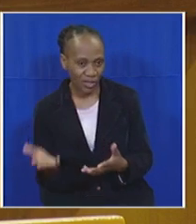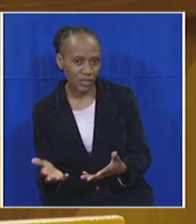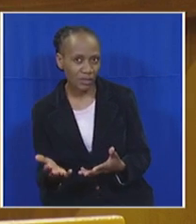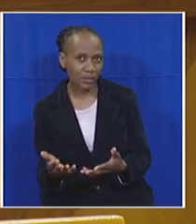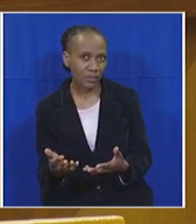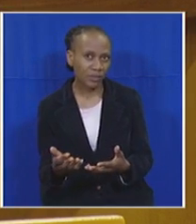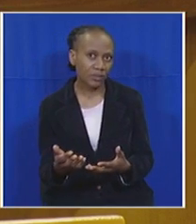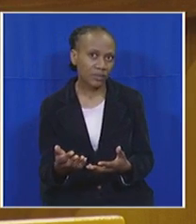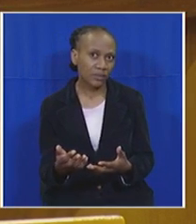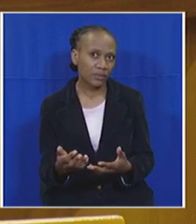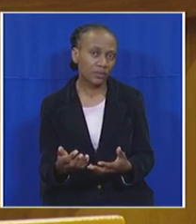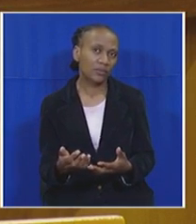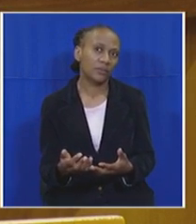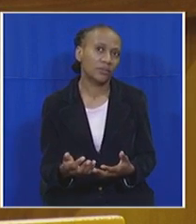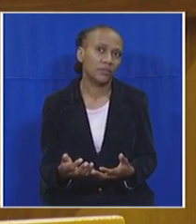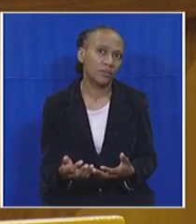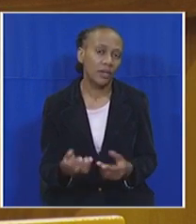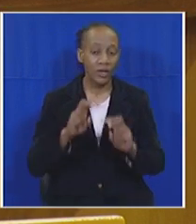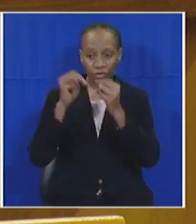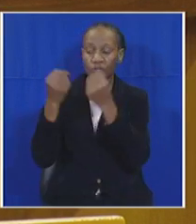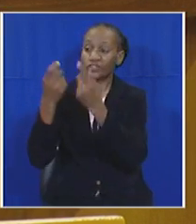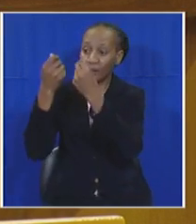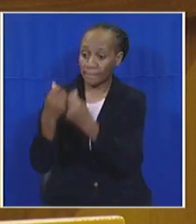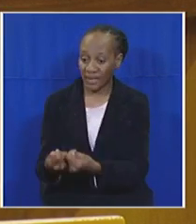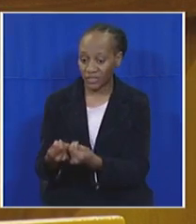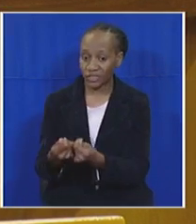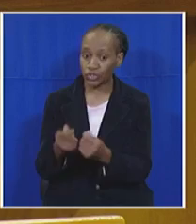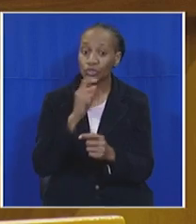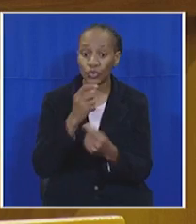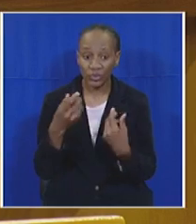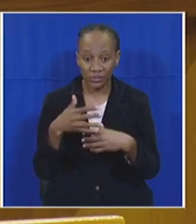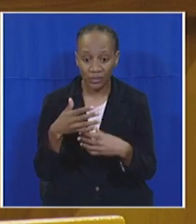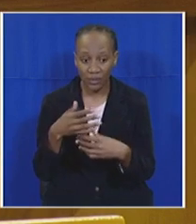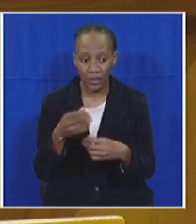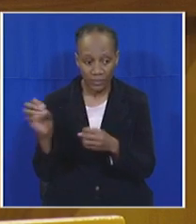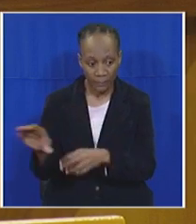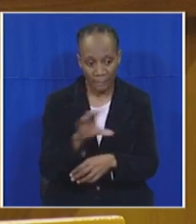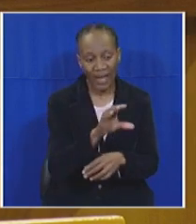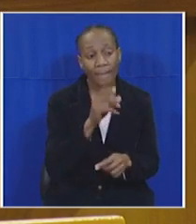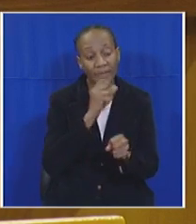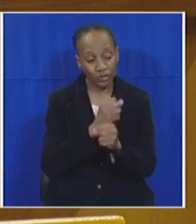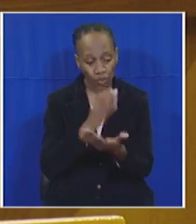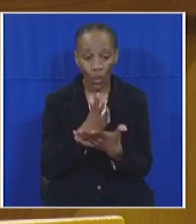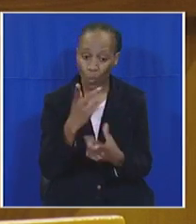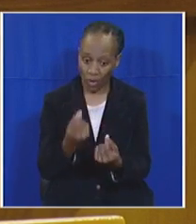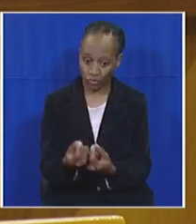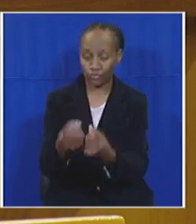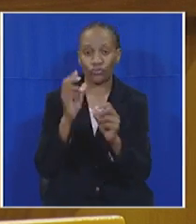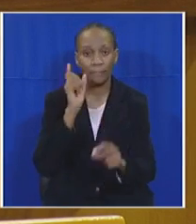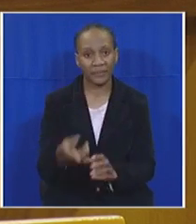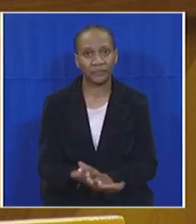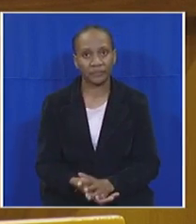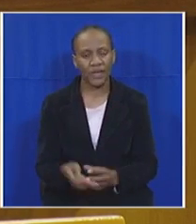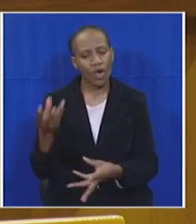an unnecessary sponge on our national revenue. Thirdly, is the problem of corruption. and how this